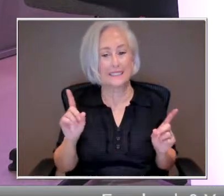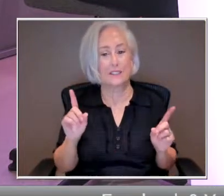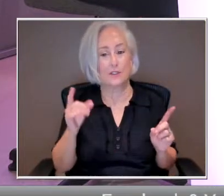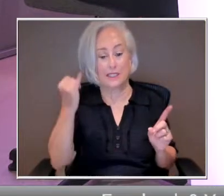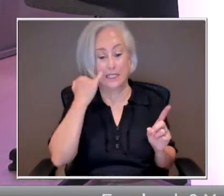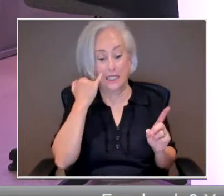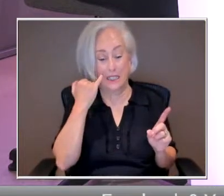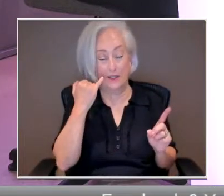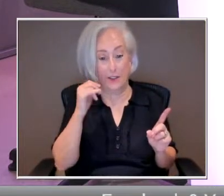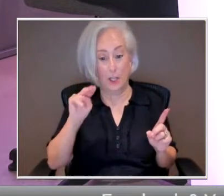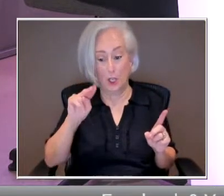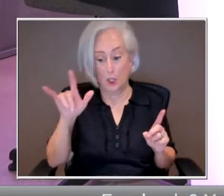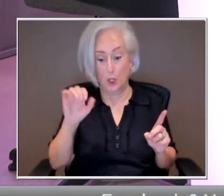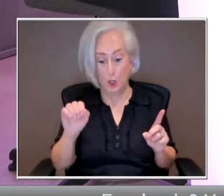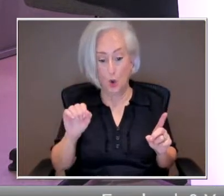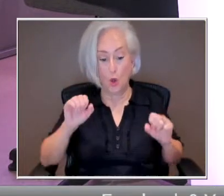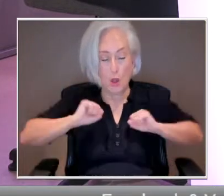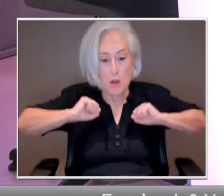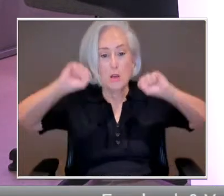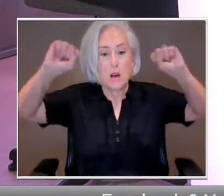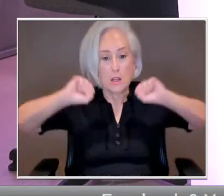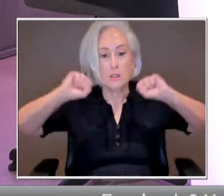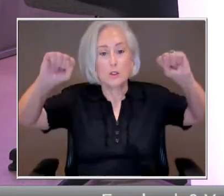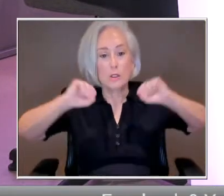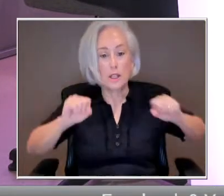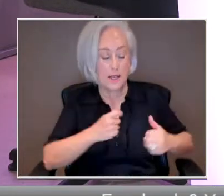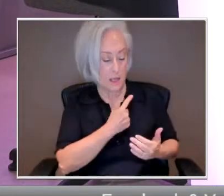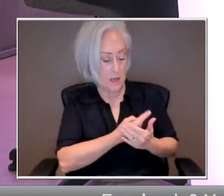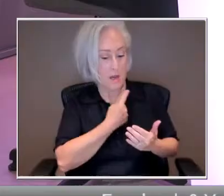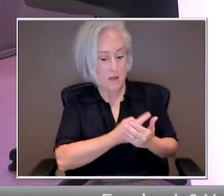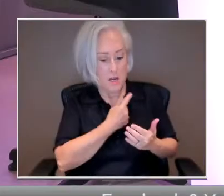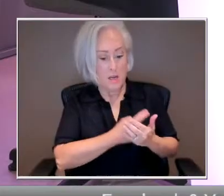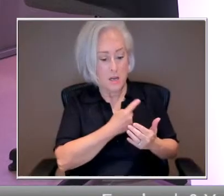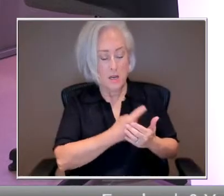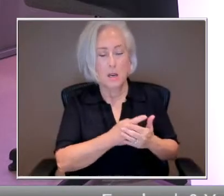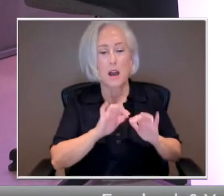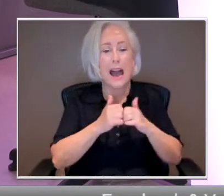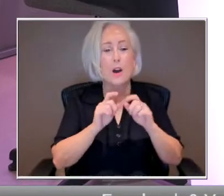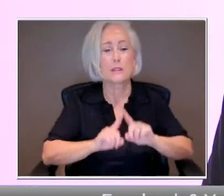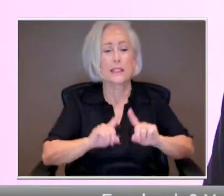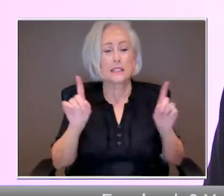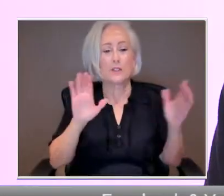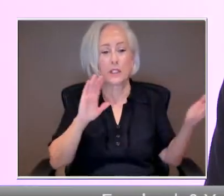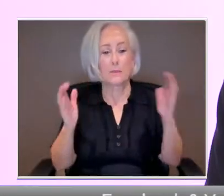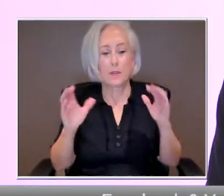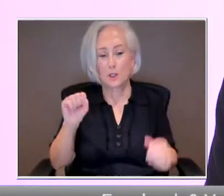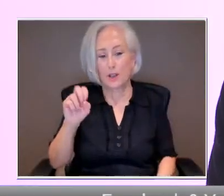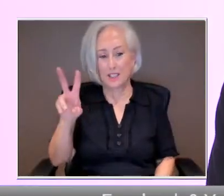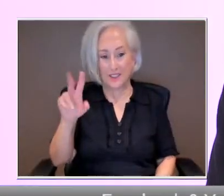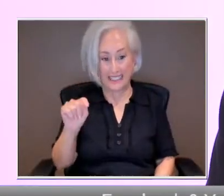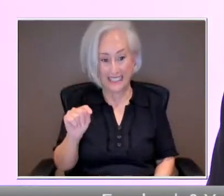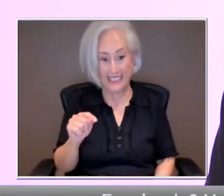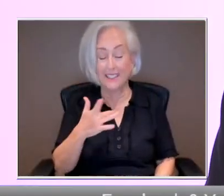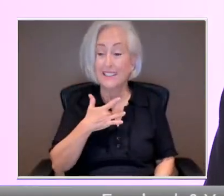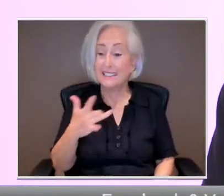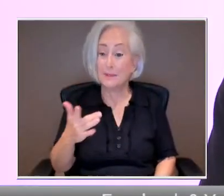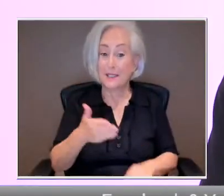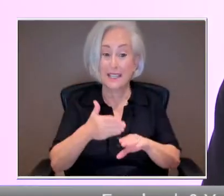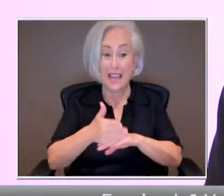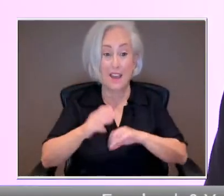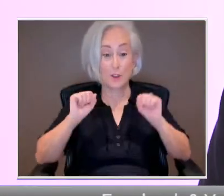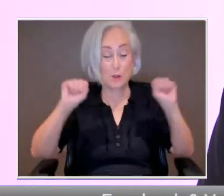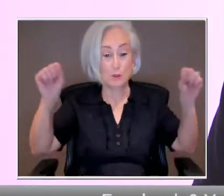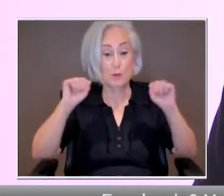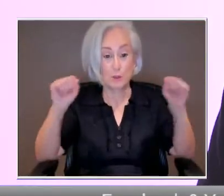and her heart starts pounding? How is that different from the pounding heart from SVT? Usually after you're done working out, your heart rate will return